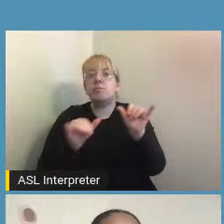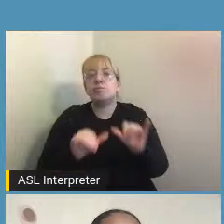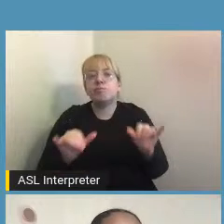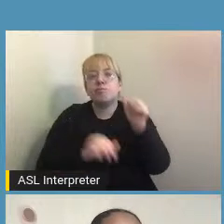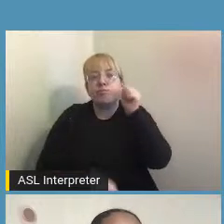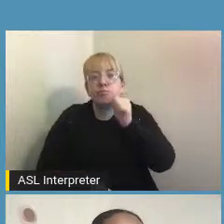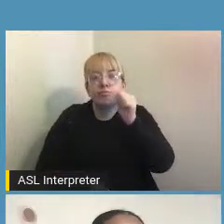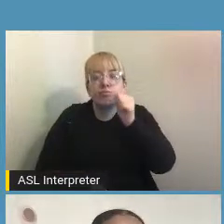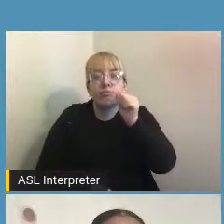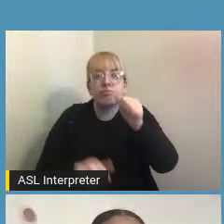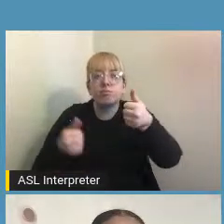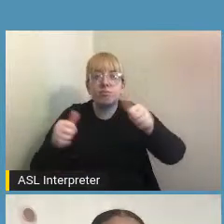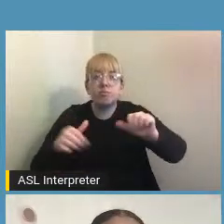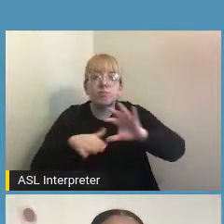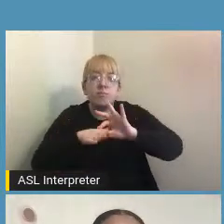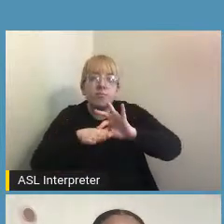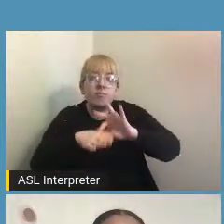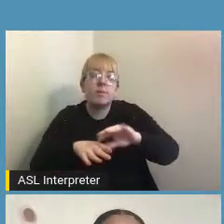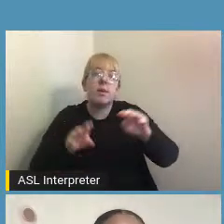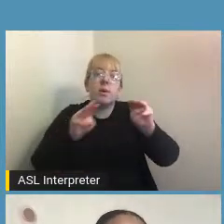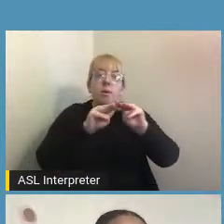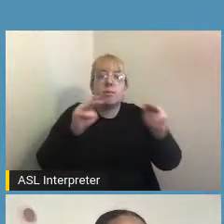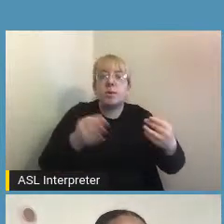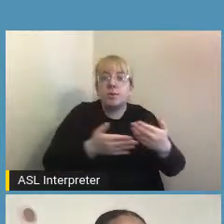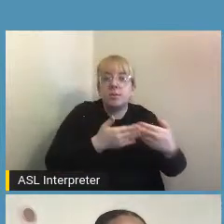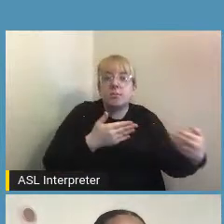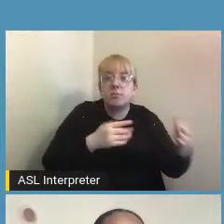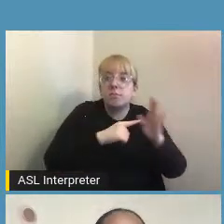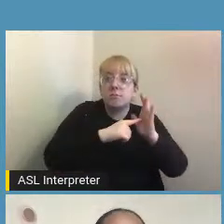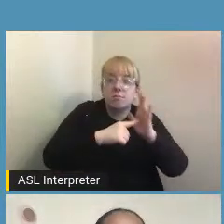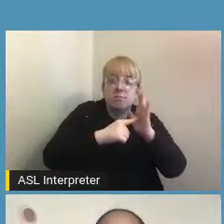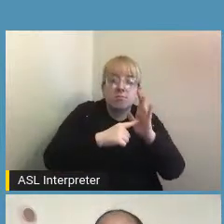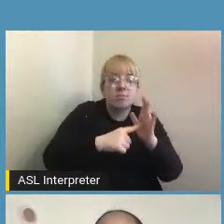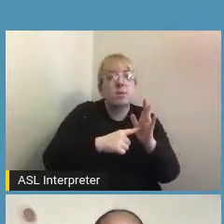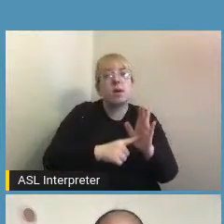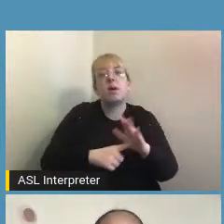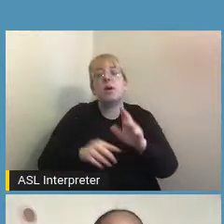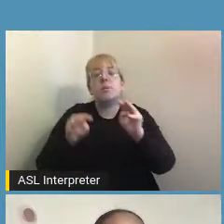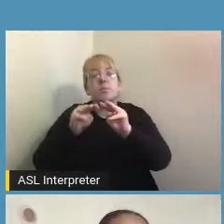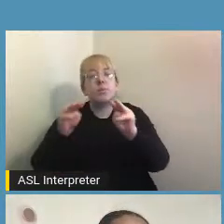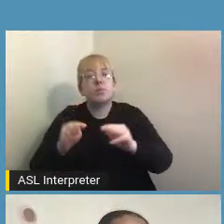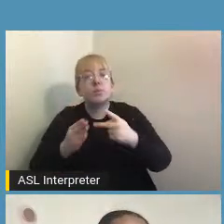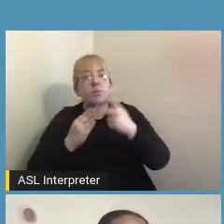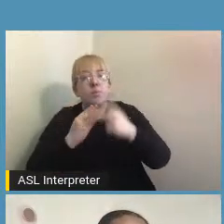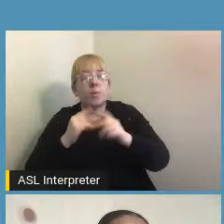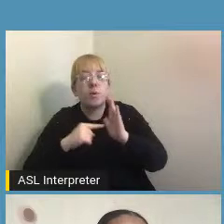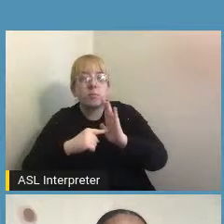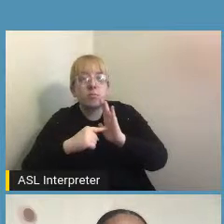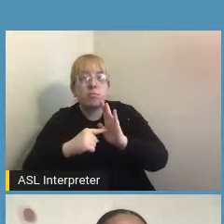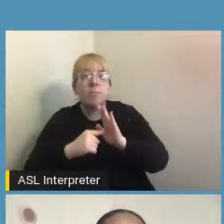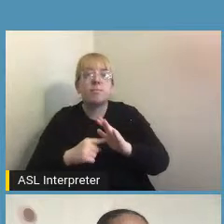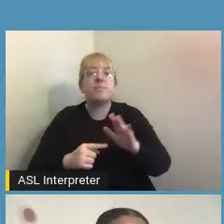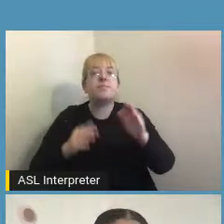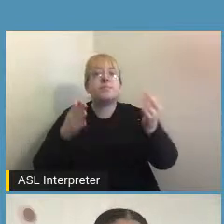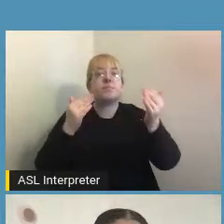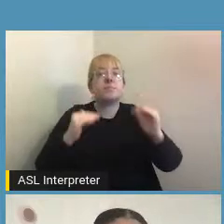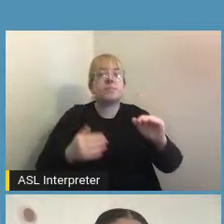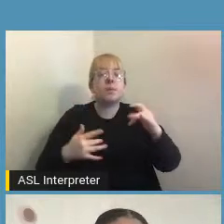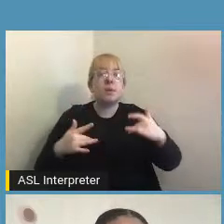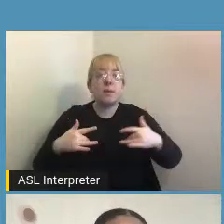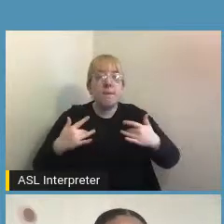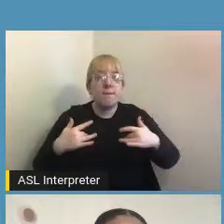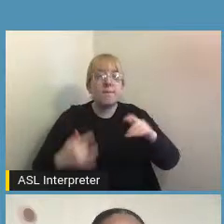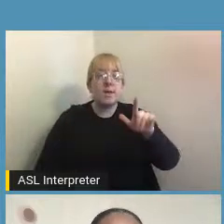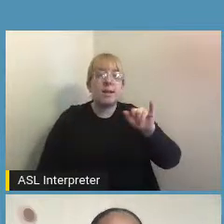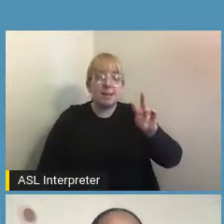That's, sharing your museum objects or telling about your programming. There are event and live programs, which are like things